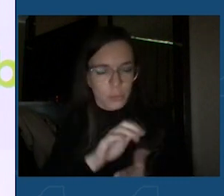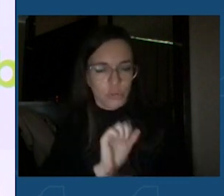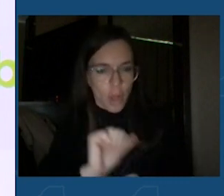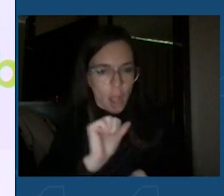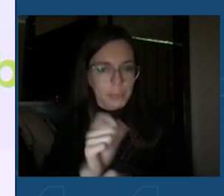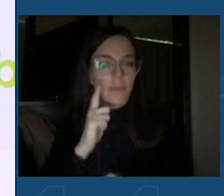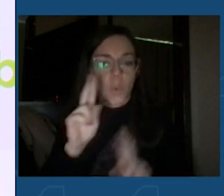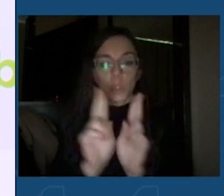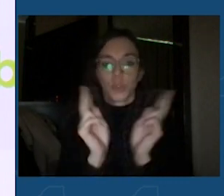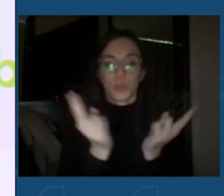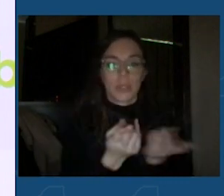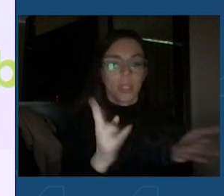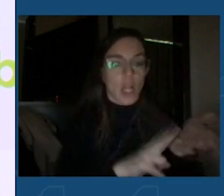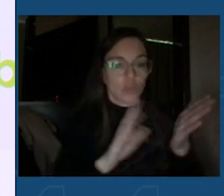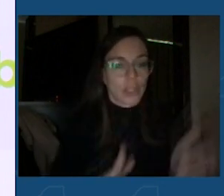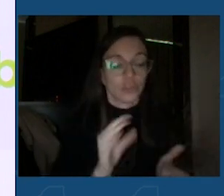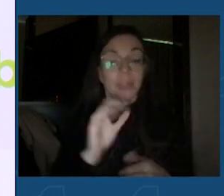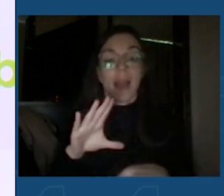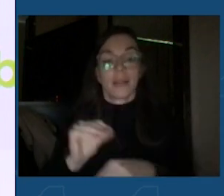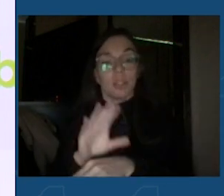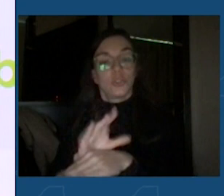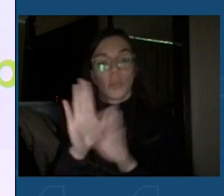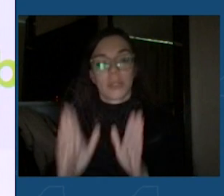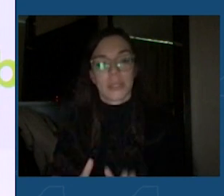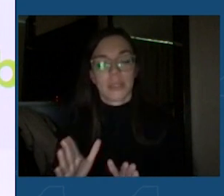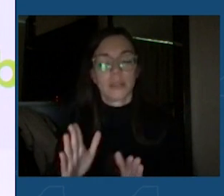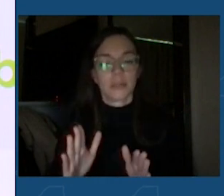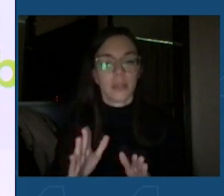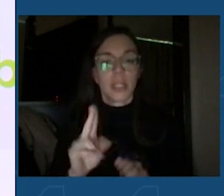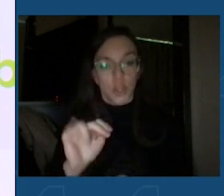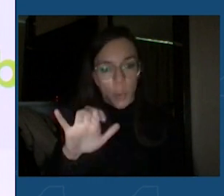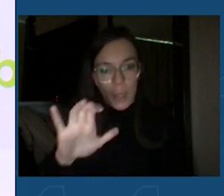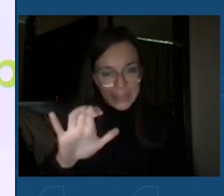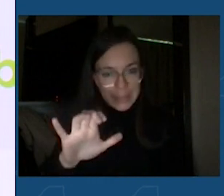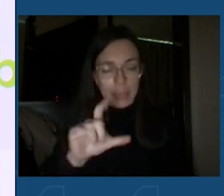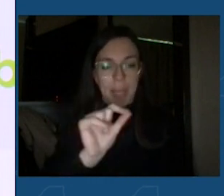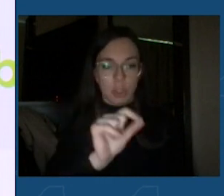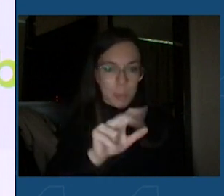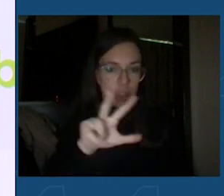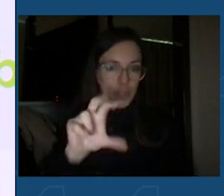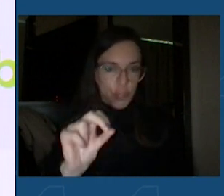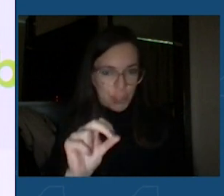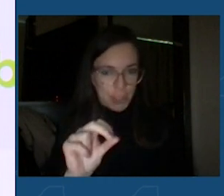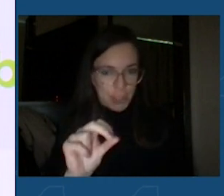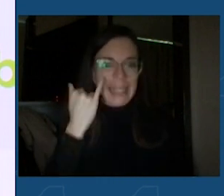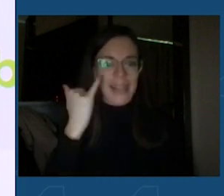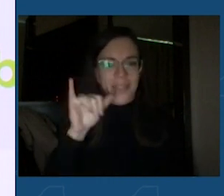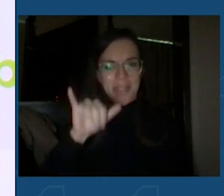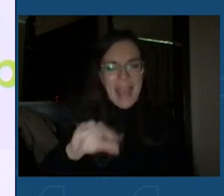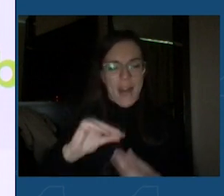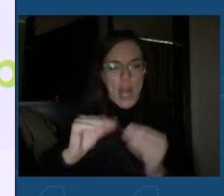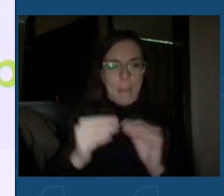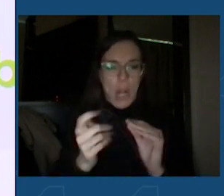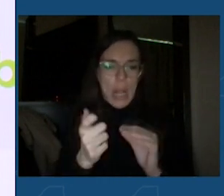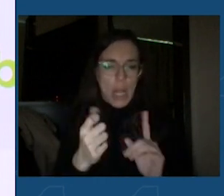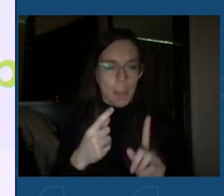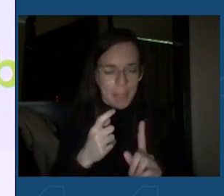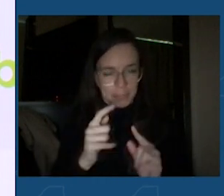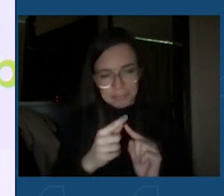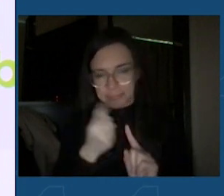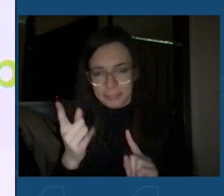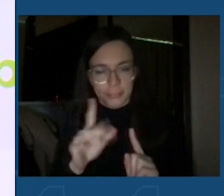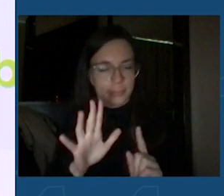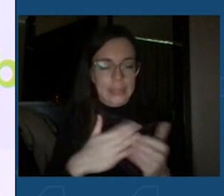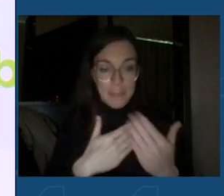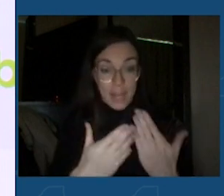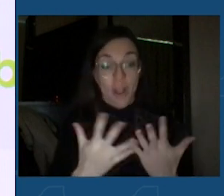consultants in New York City by 2030. Whether that number is off by 10 or 15% does not matter. That is a lot of local jobs